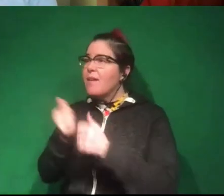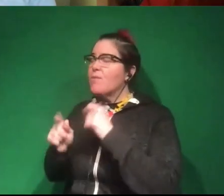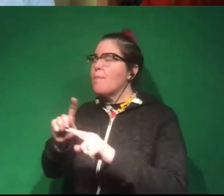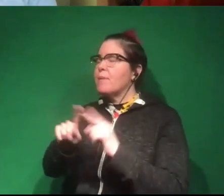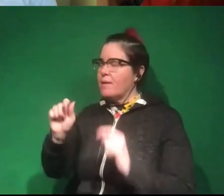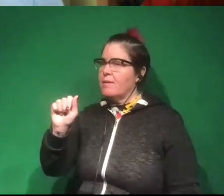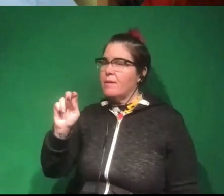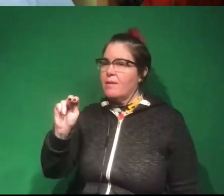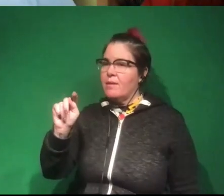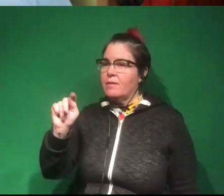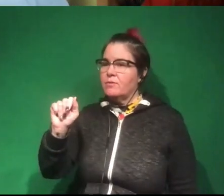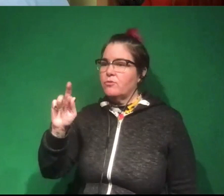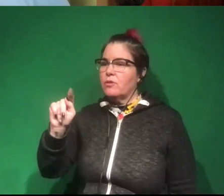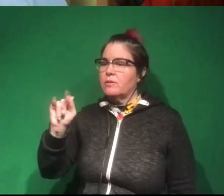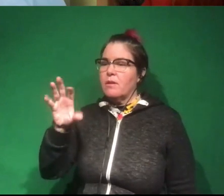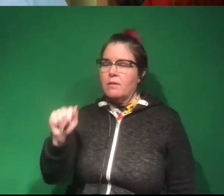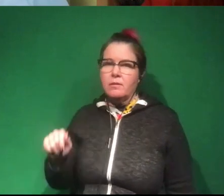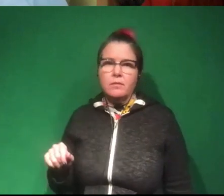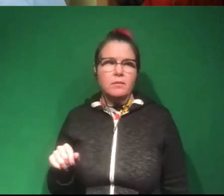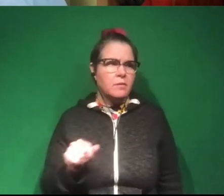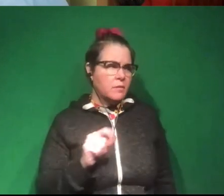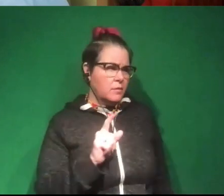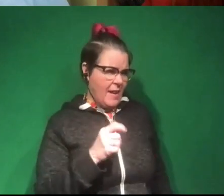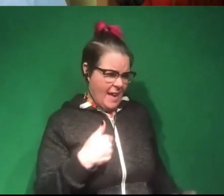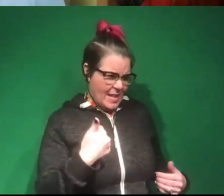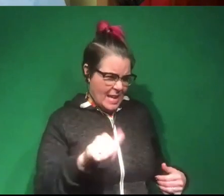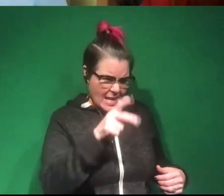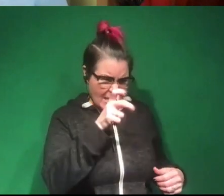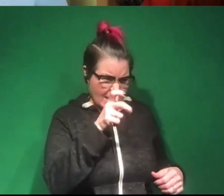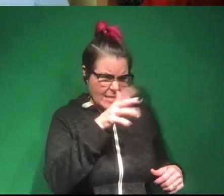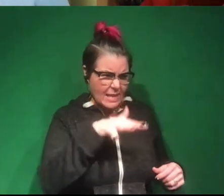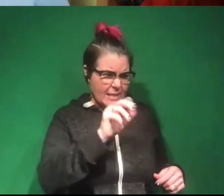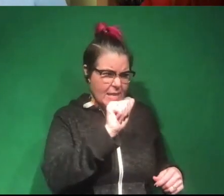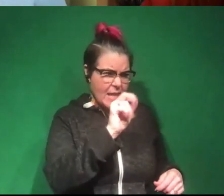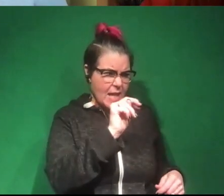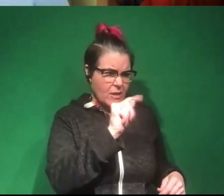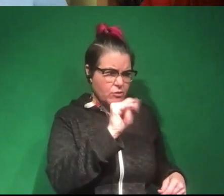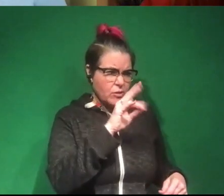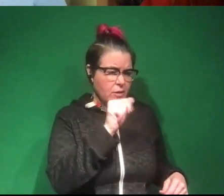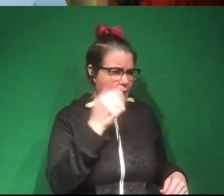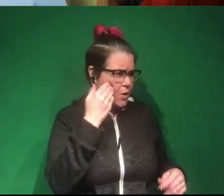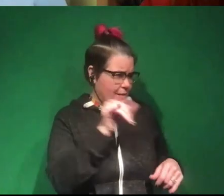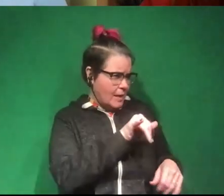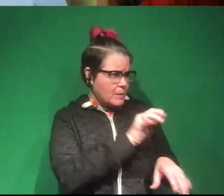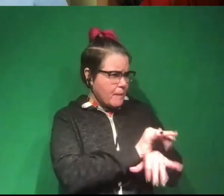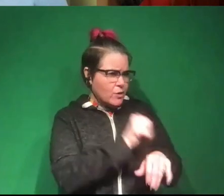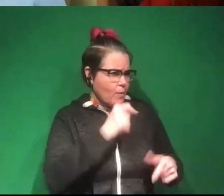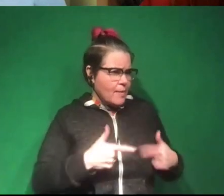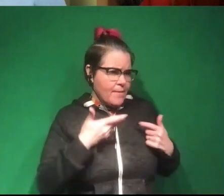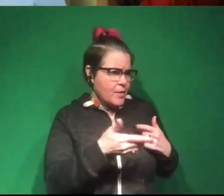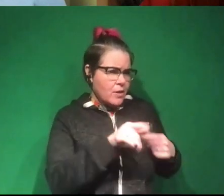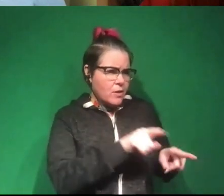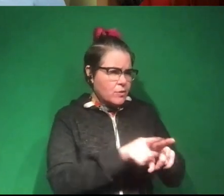Antarctica. Are there any insects in Antarctica? I know spiders live everywhere except Antarctica as well. Yeah, I think